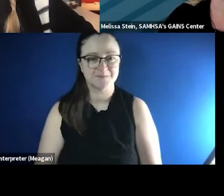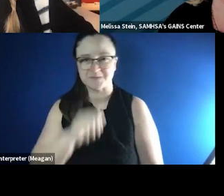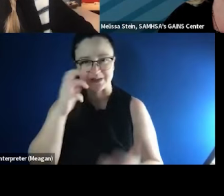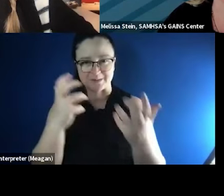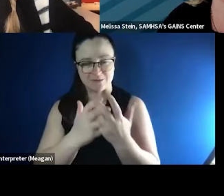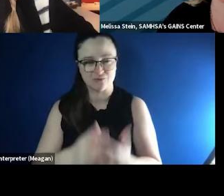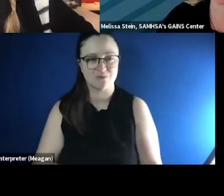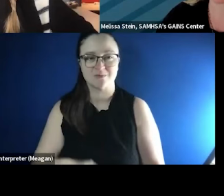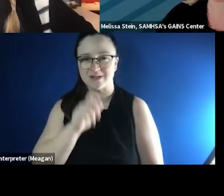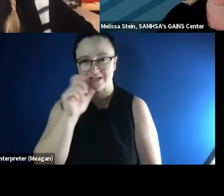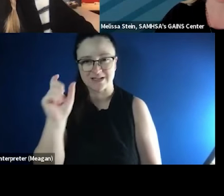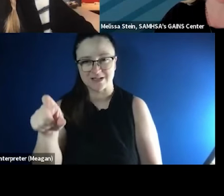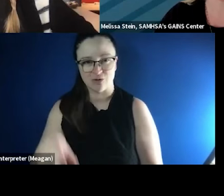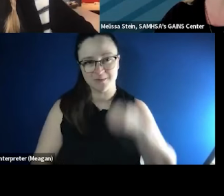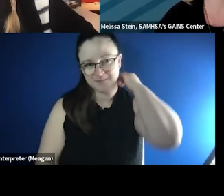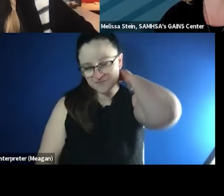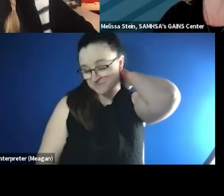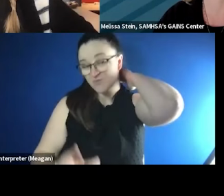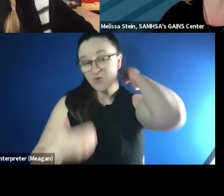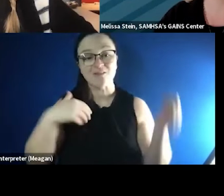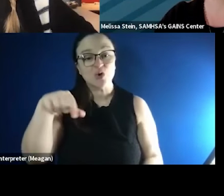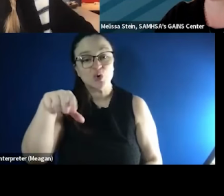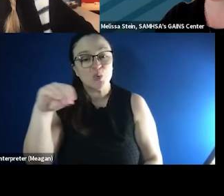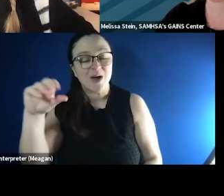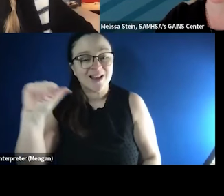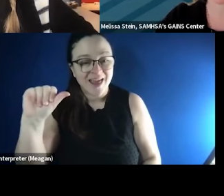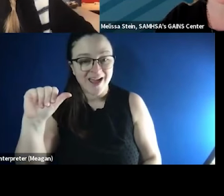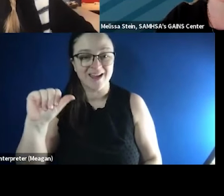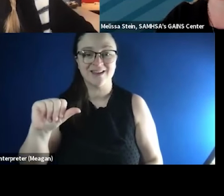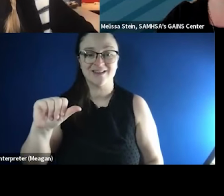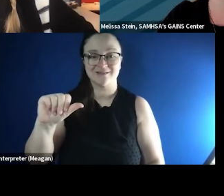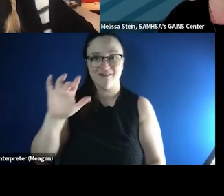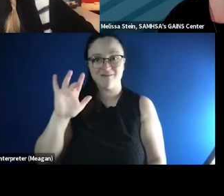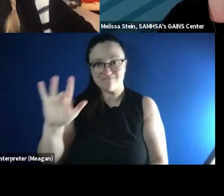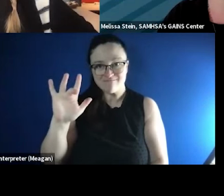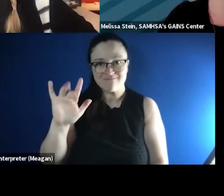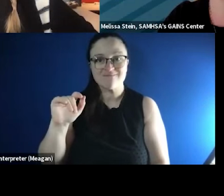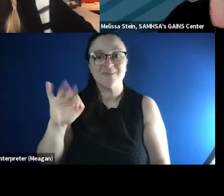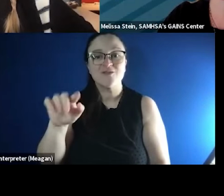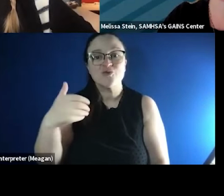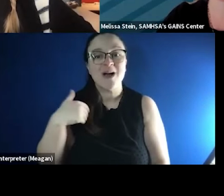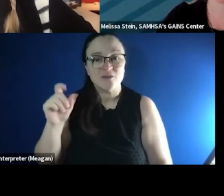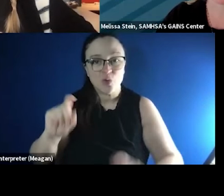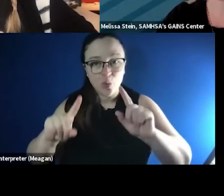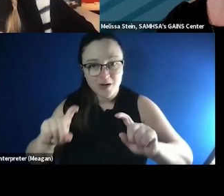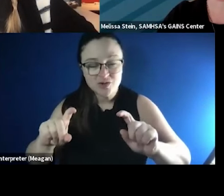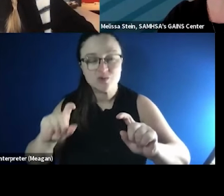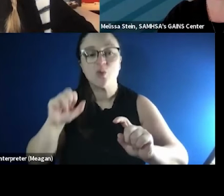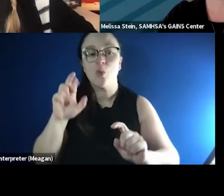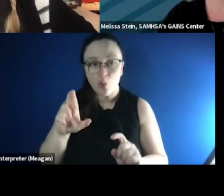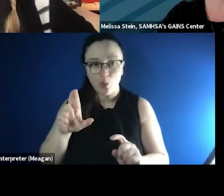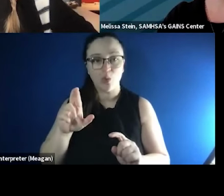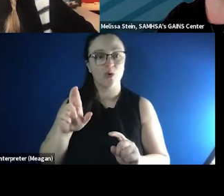And we do have a Q&A pod for any of you who have questions in for the presenter or in regards to